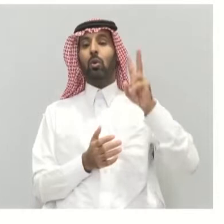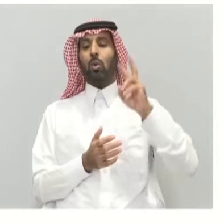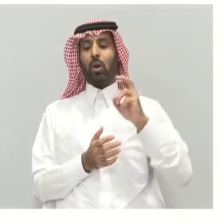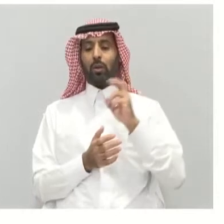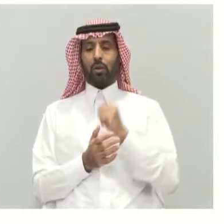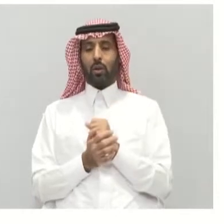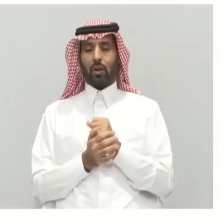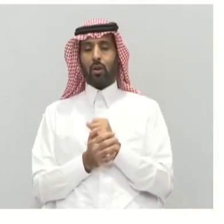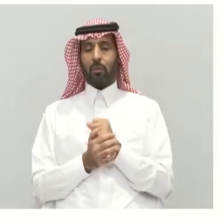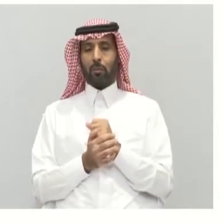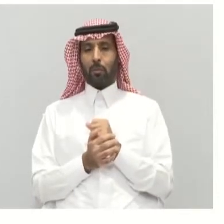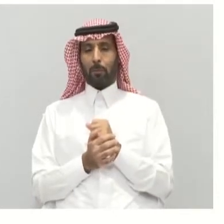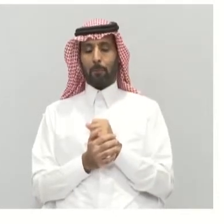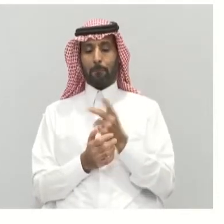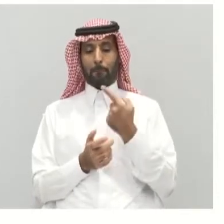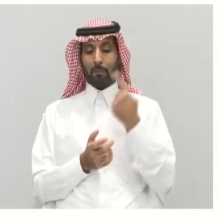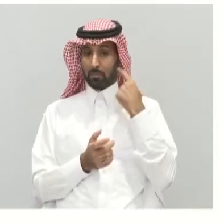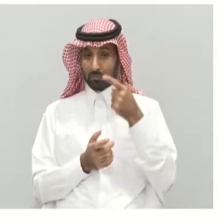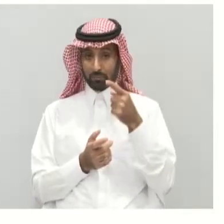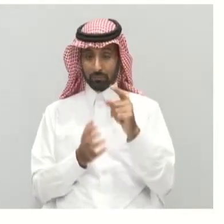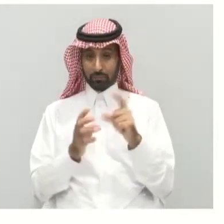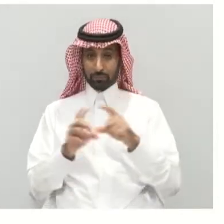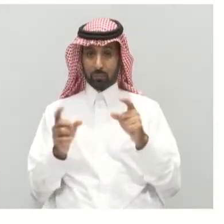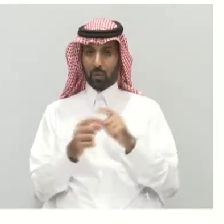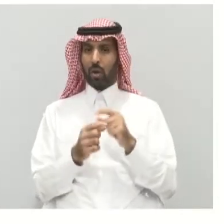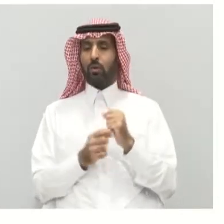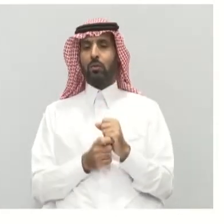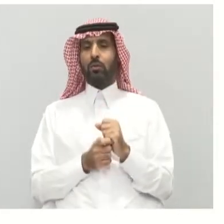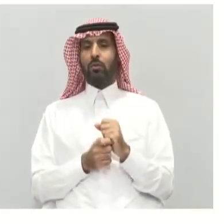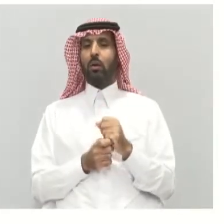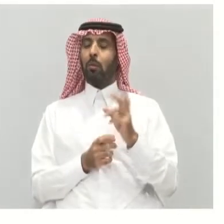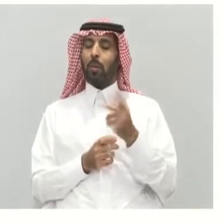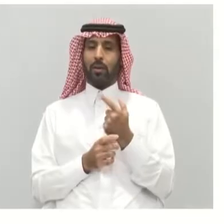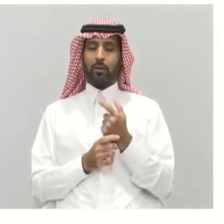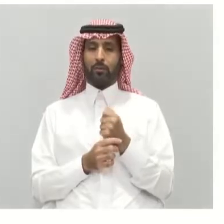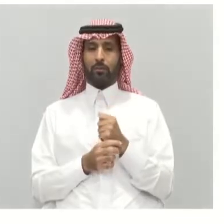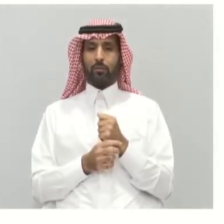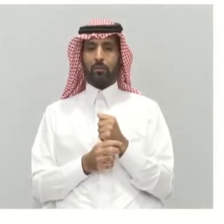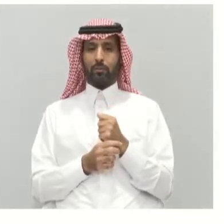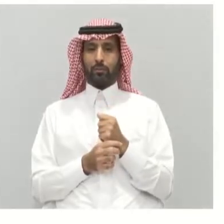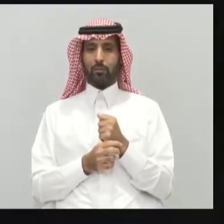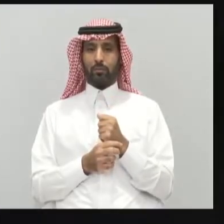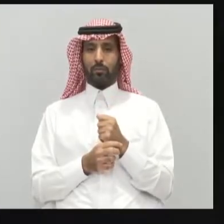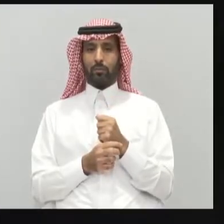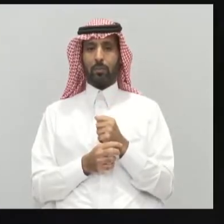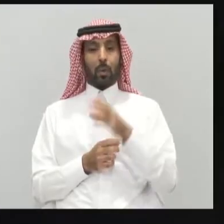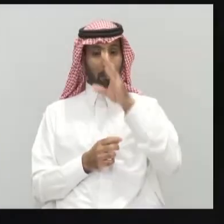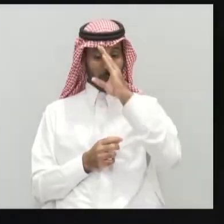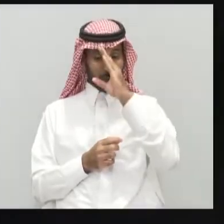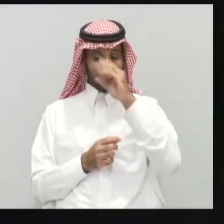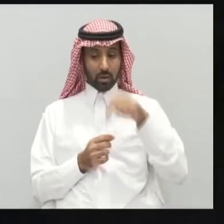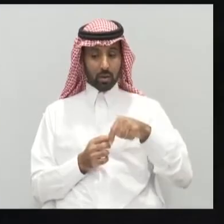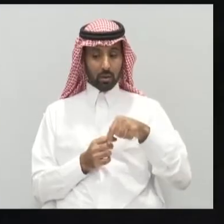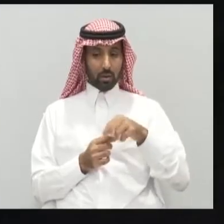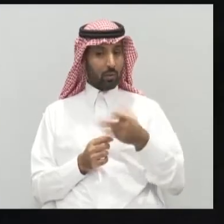2000, this is in the past. Also, I can say on Monday, okay? Like if we are Wednesday today